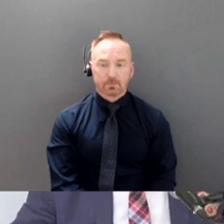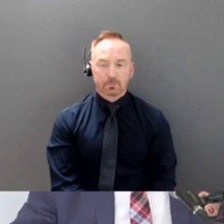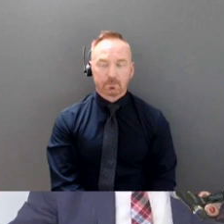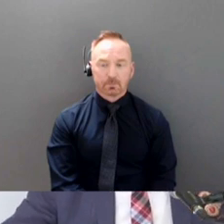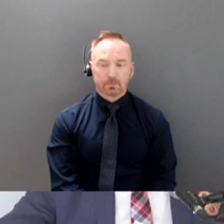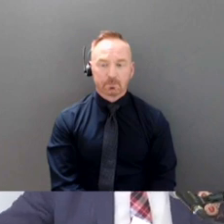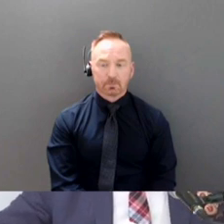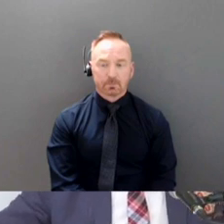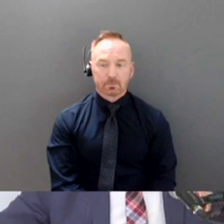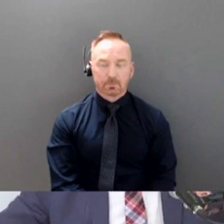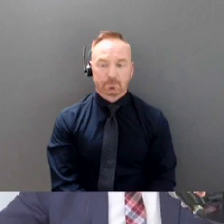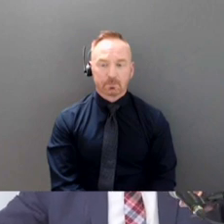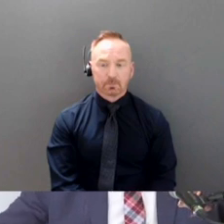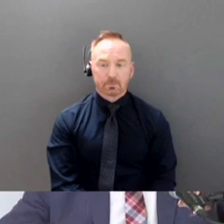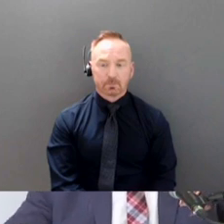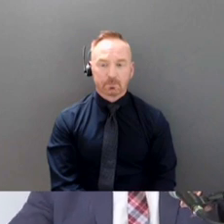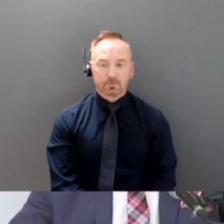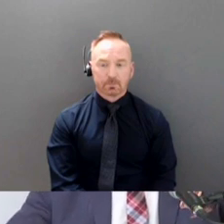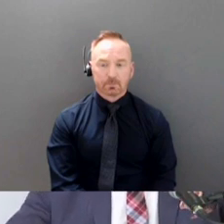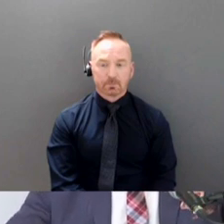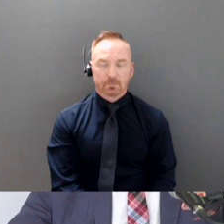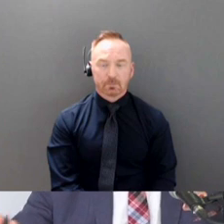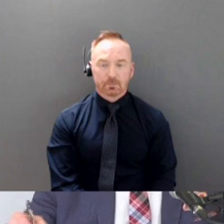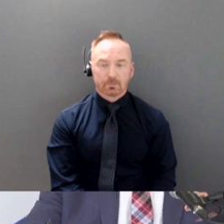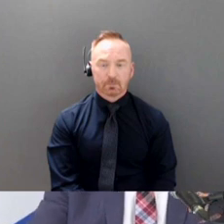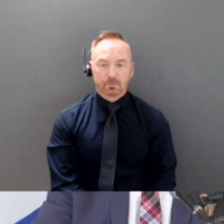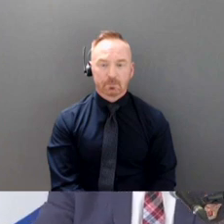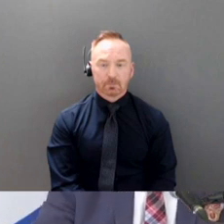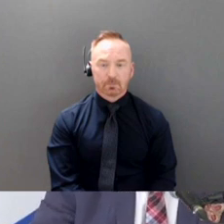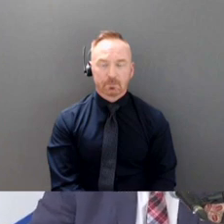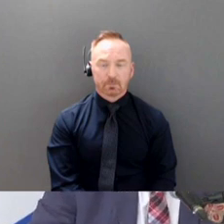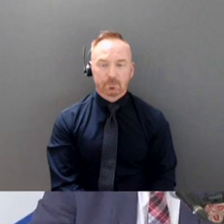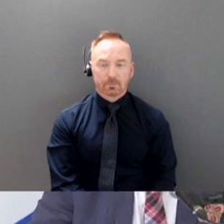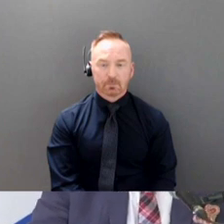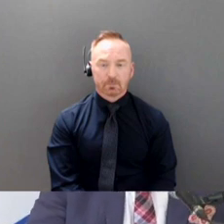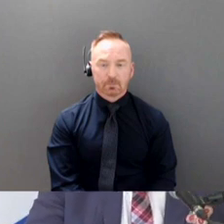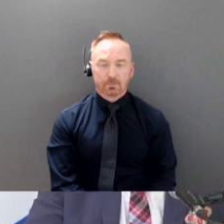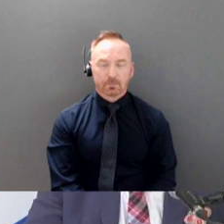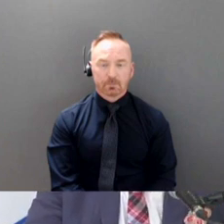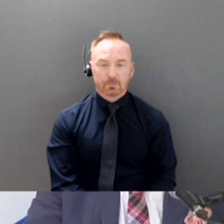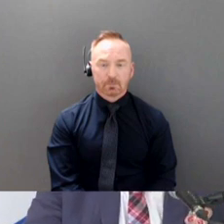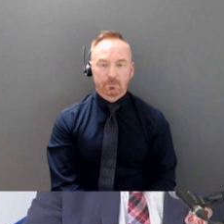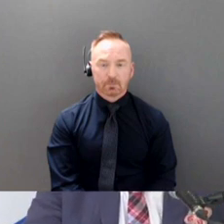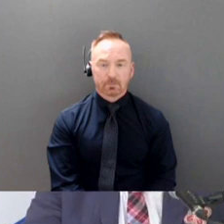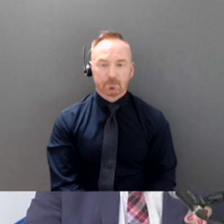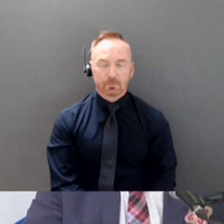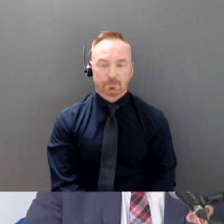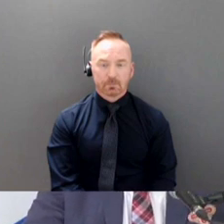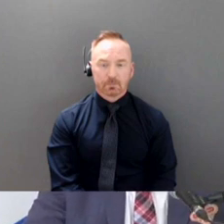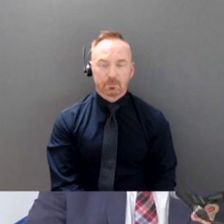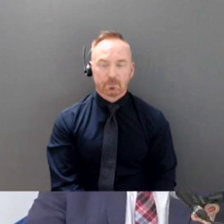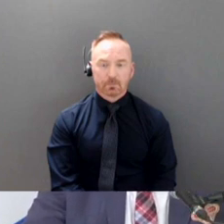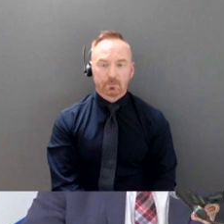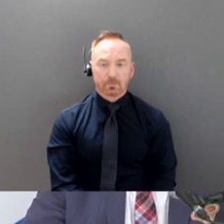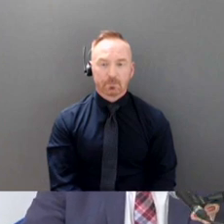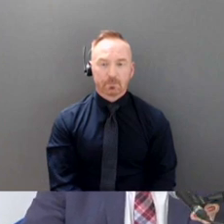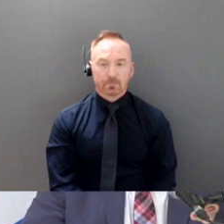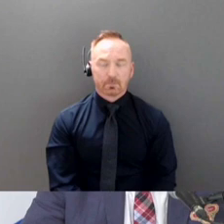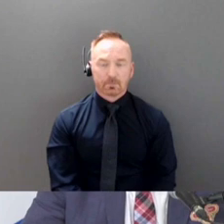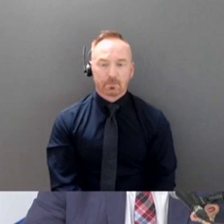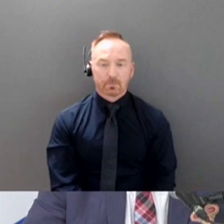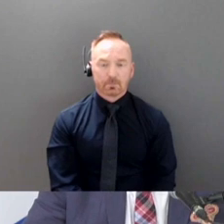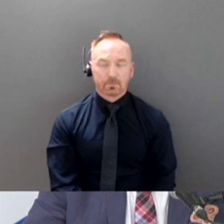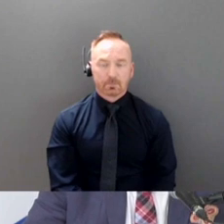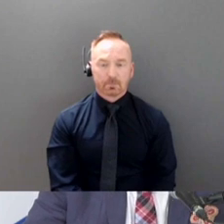de la Croix-Rouge? Est-ce qu'on parle de l'armée? Où on en est dans la gravité de la vague présentement?